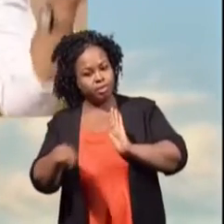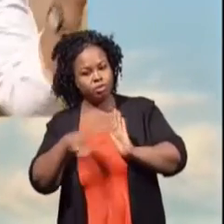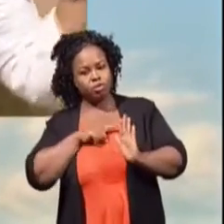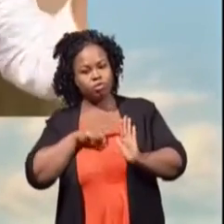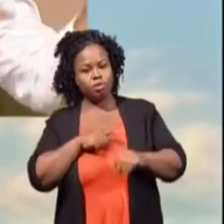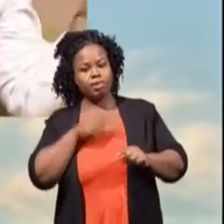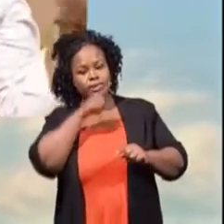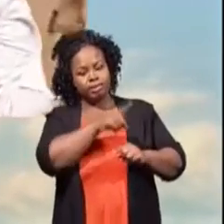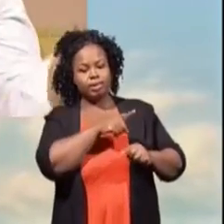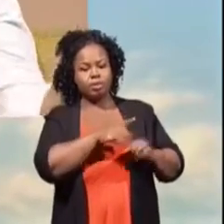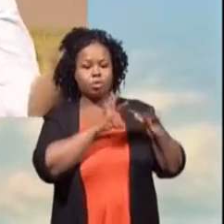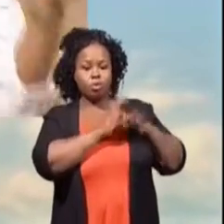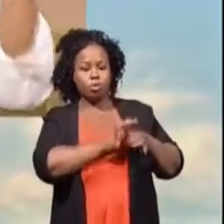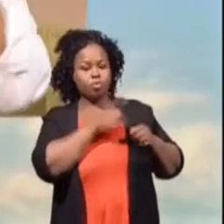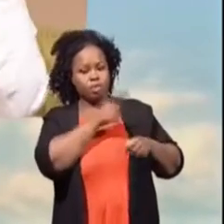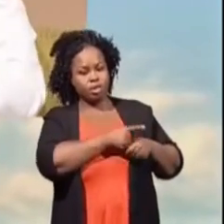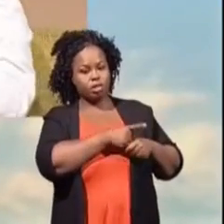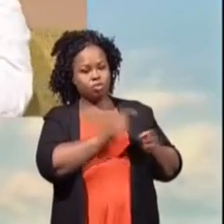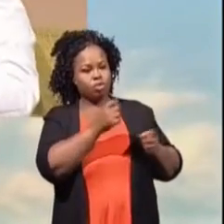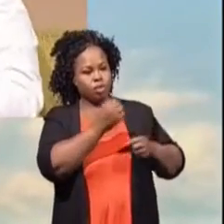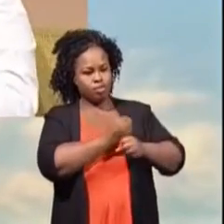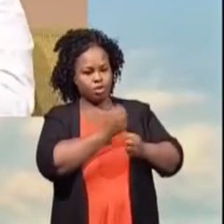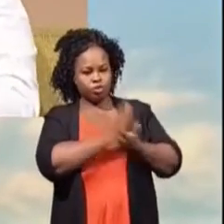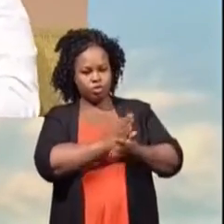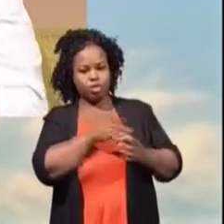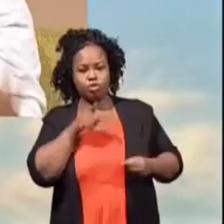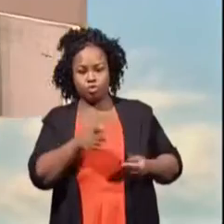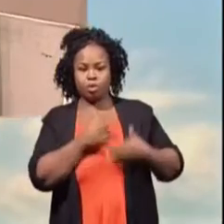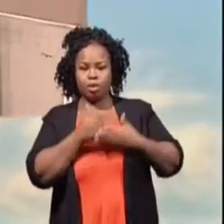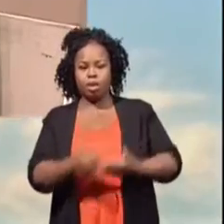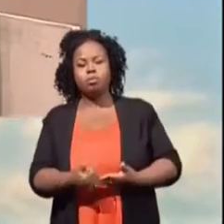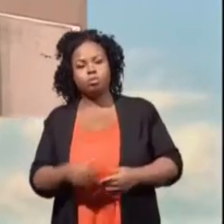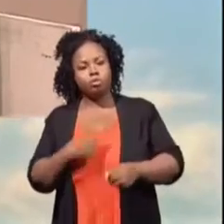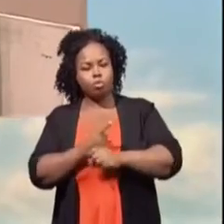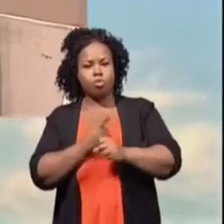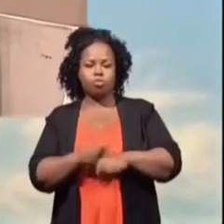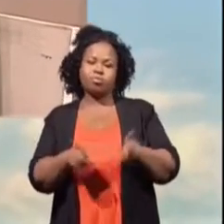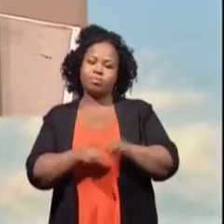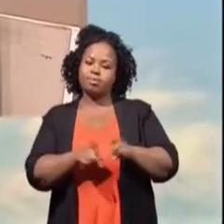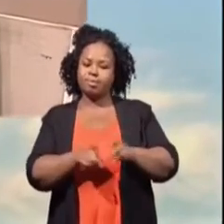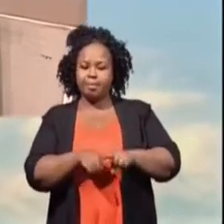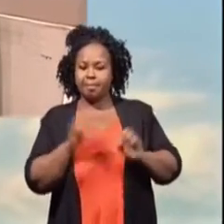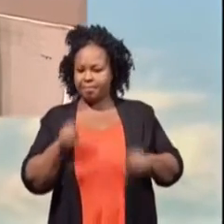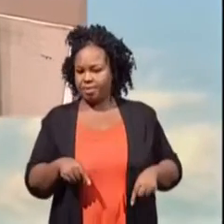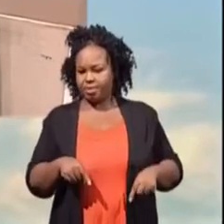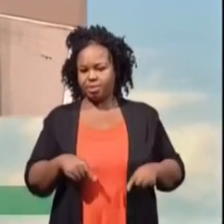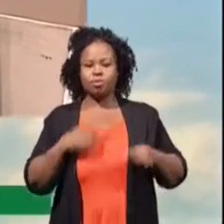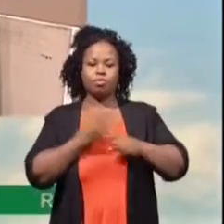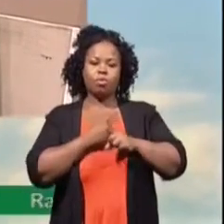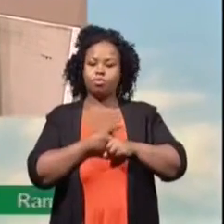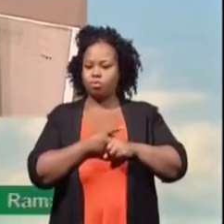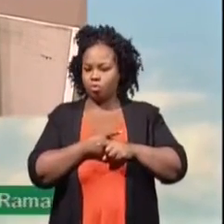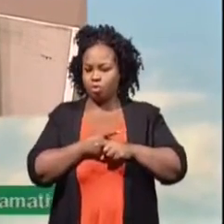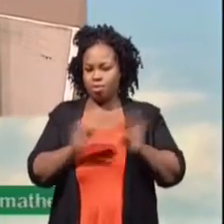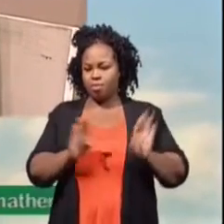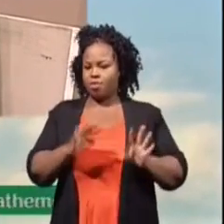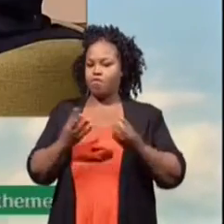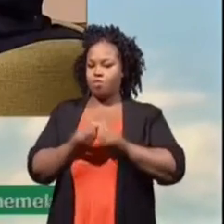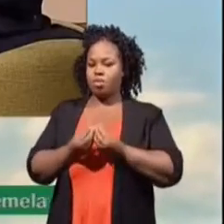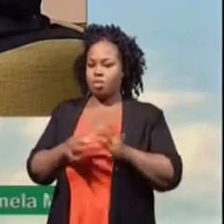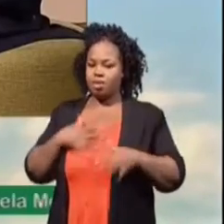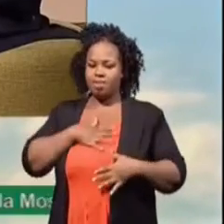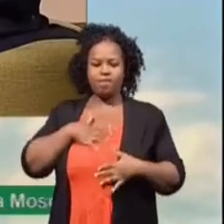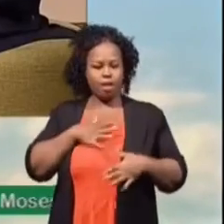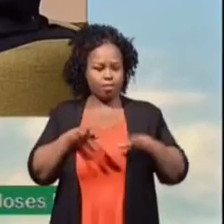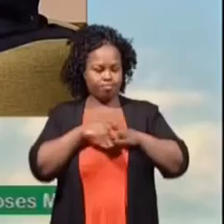because ushiye ibed yakhe and her comfort to come and make sure that wena you are assisted here. So we need to, basibaphathe in such a way